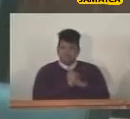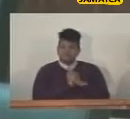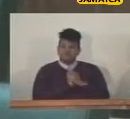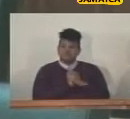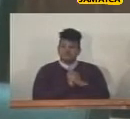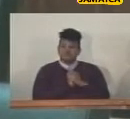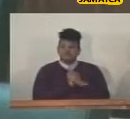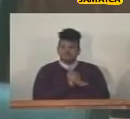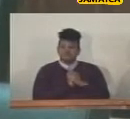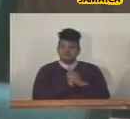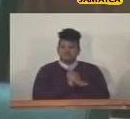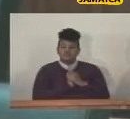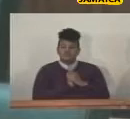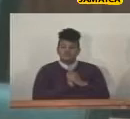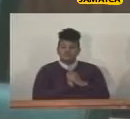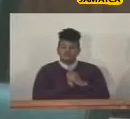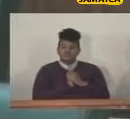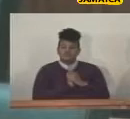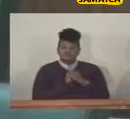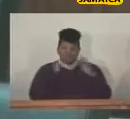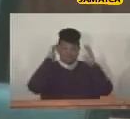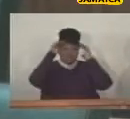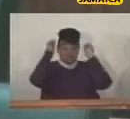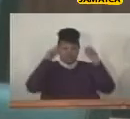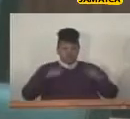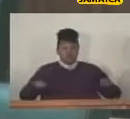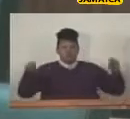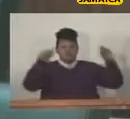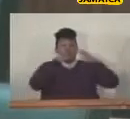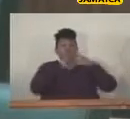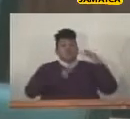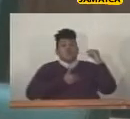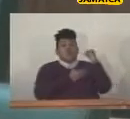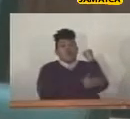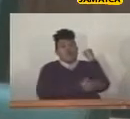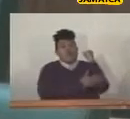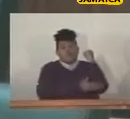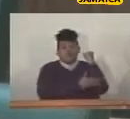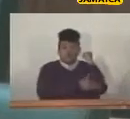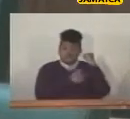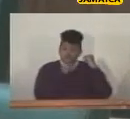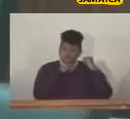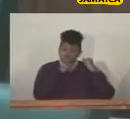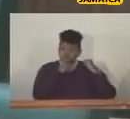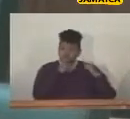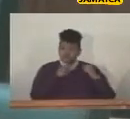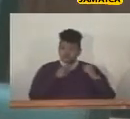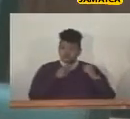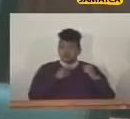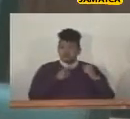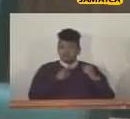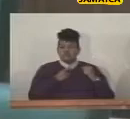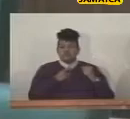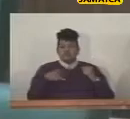Mr. President, there are those among us, those in our country who traffic in fear,